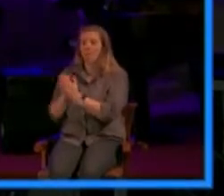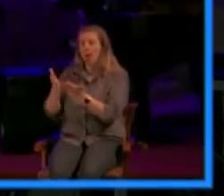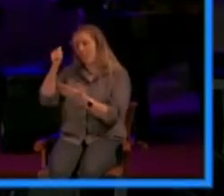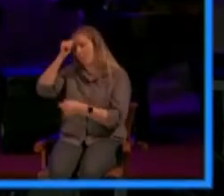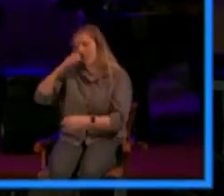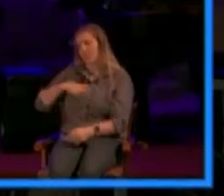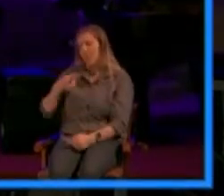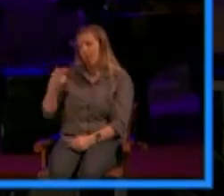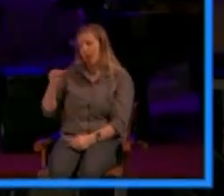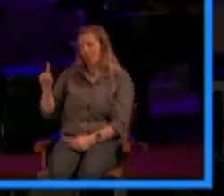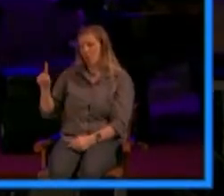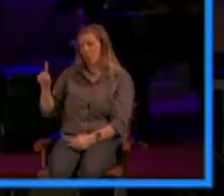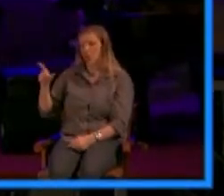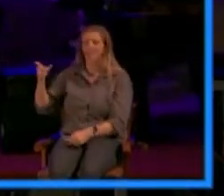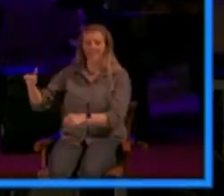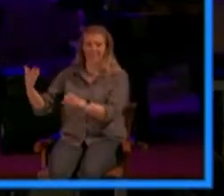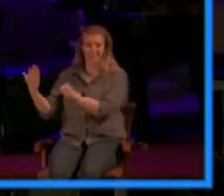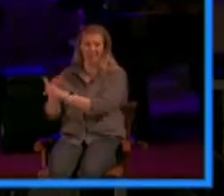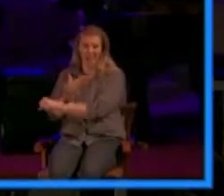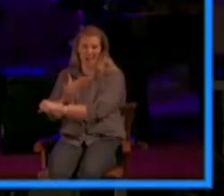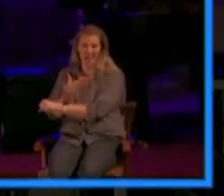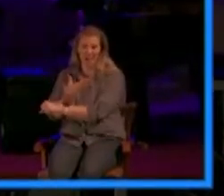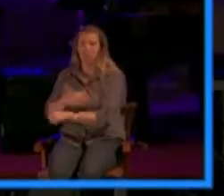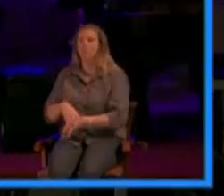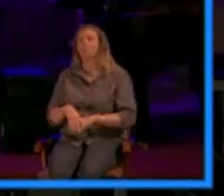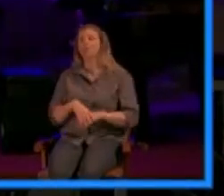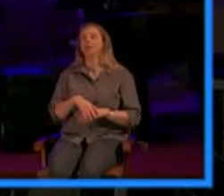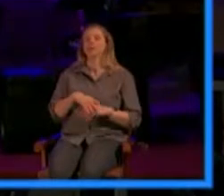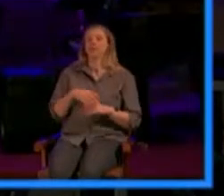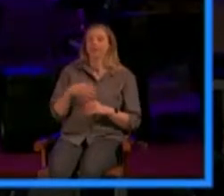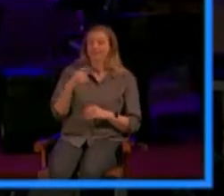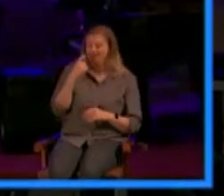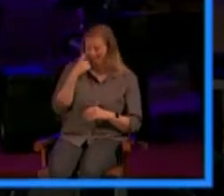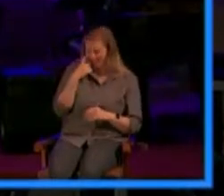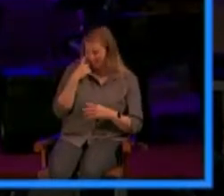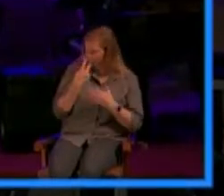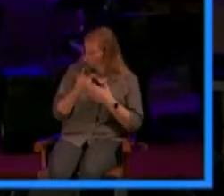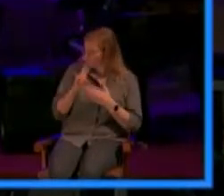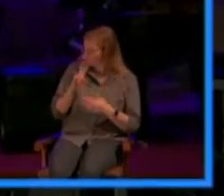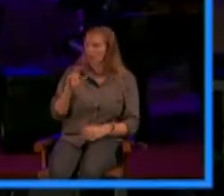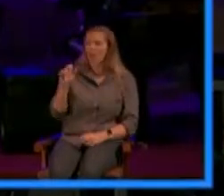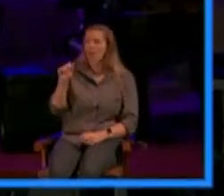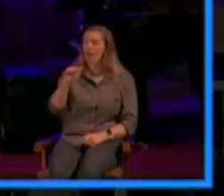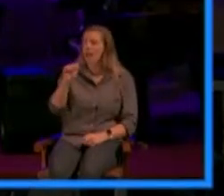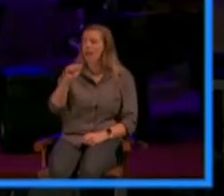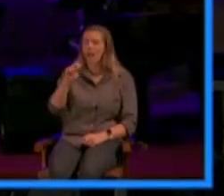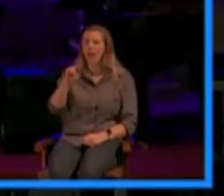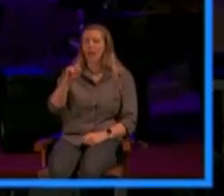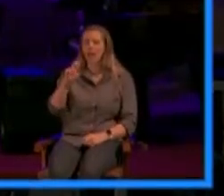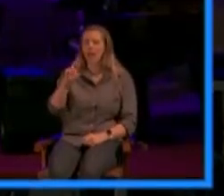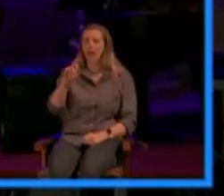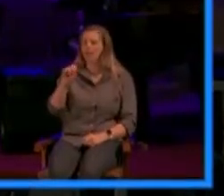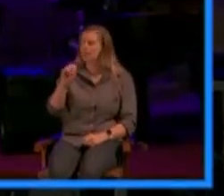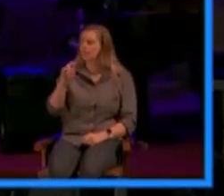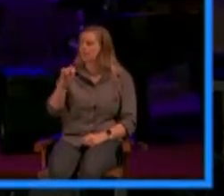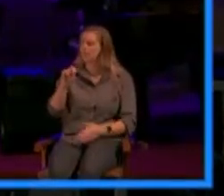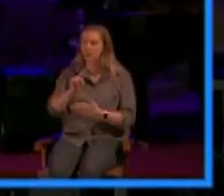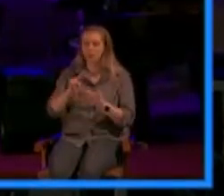even closer to our own home, and in just the last couple of weeks, Anderson University, Dr. Evans Whitaker, dear friend of